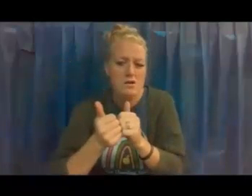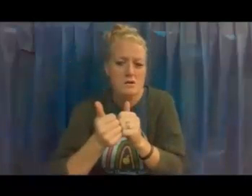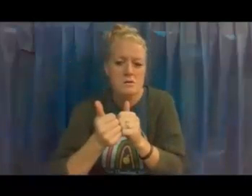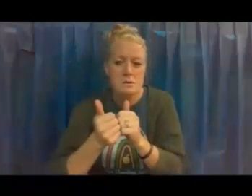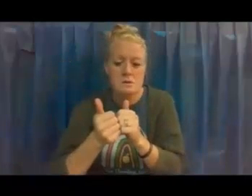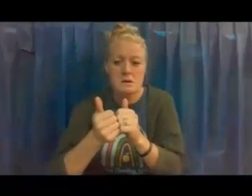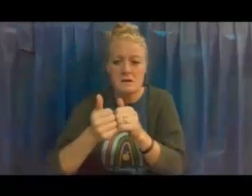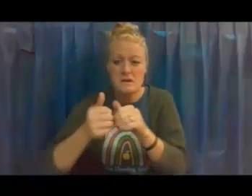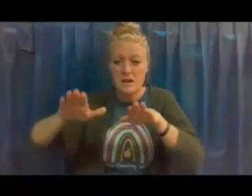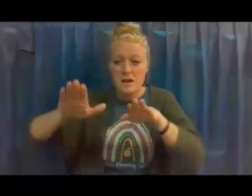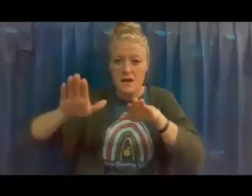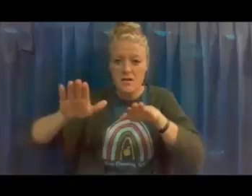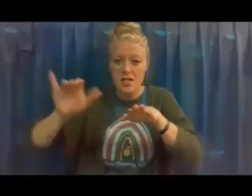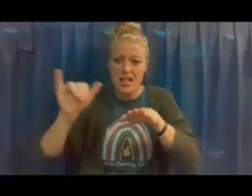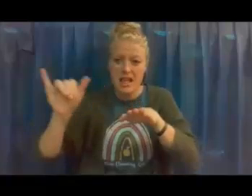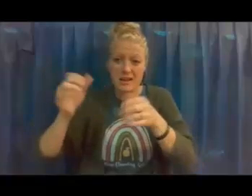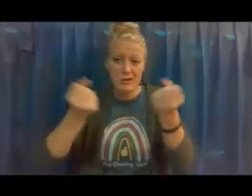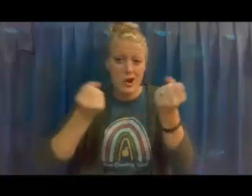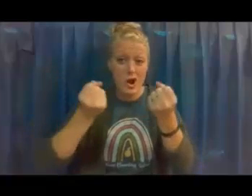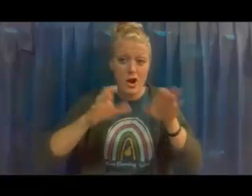How does a motorcycle go?